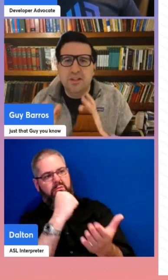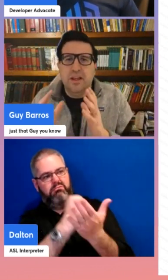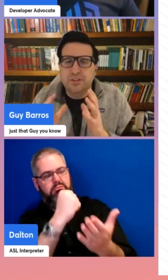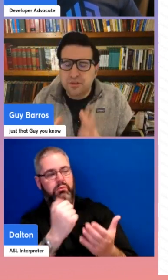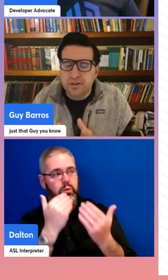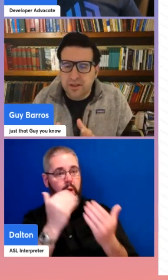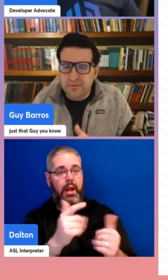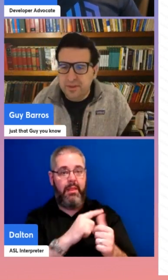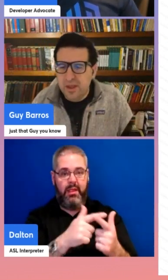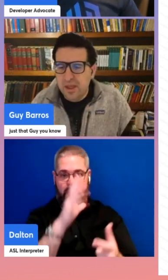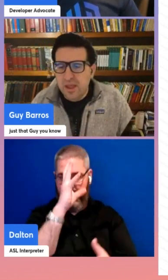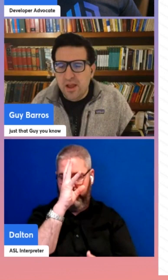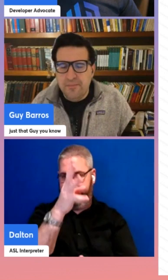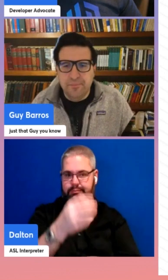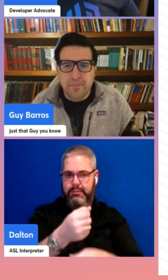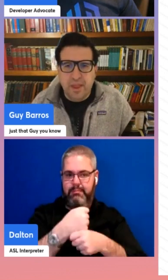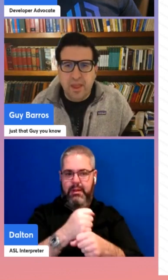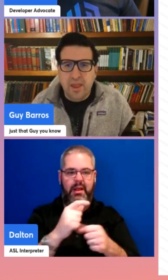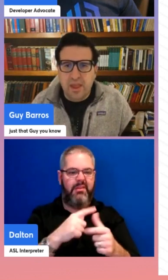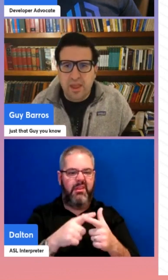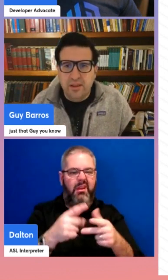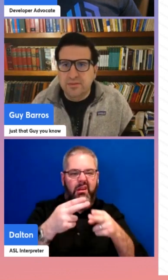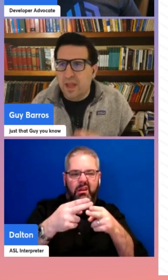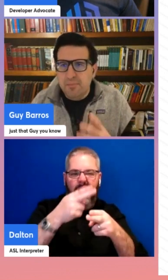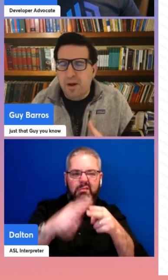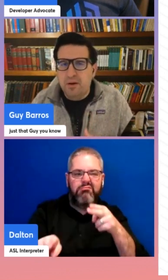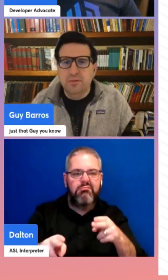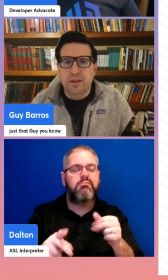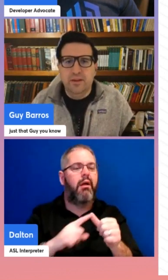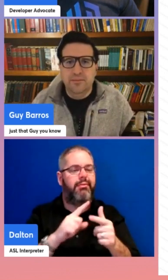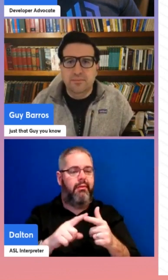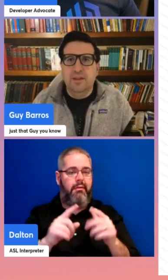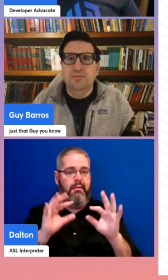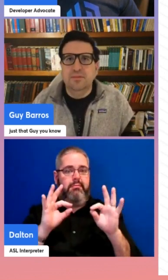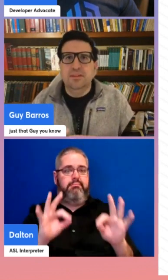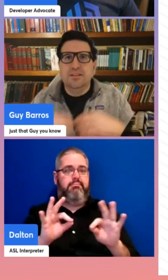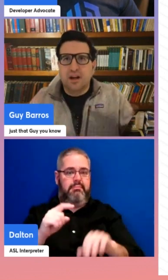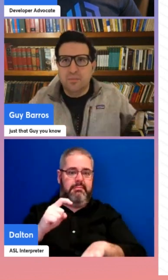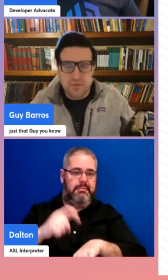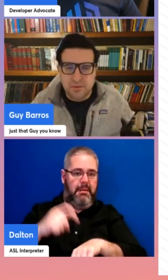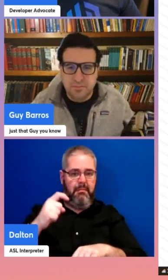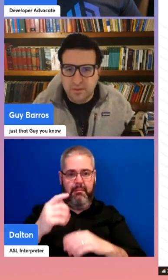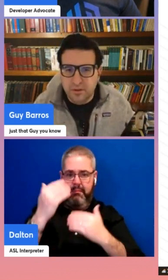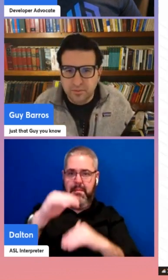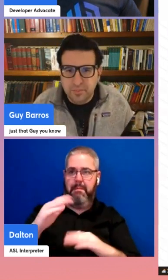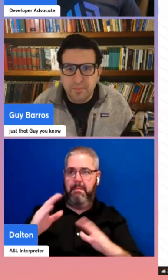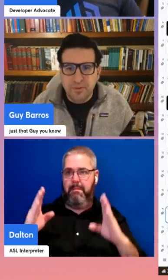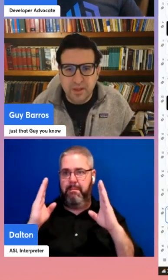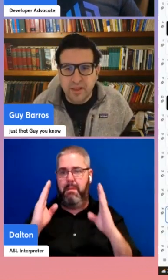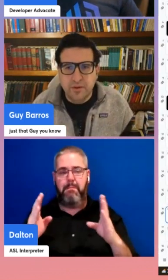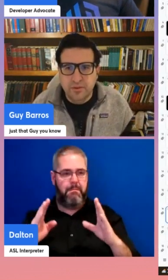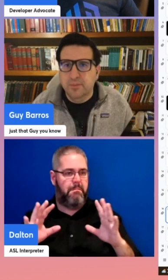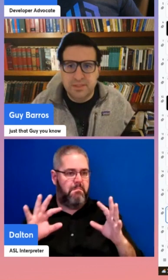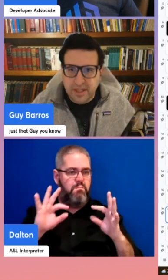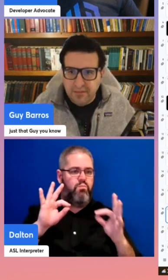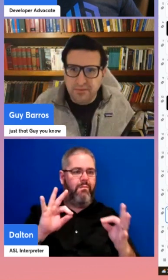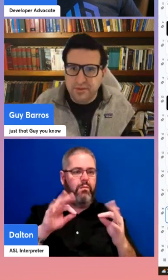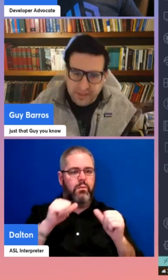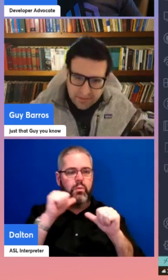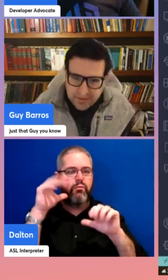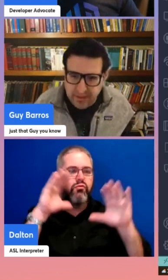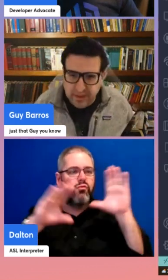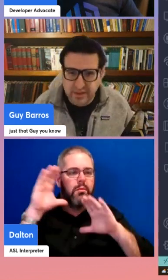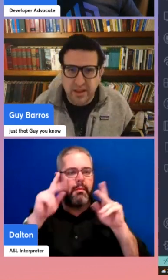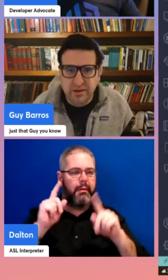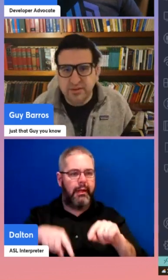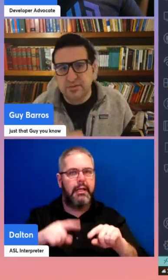and they're usually like short-lived and time-bound and discardable. So, people can't go dumpster diving